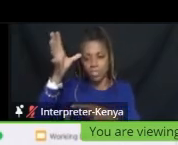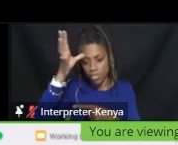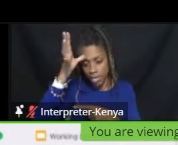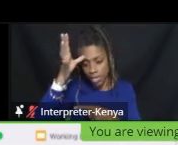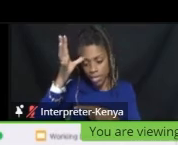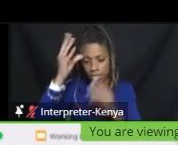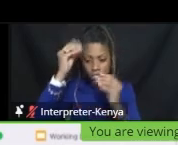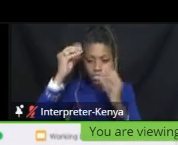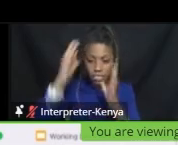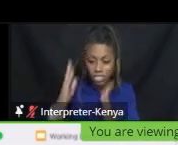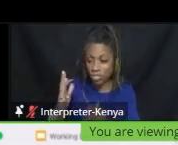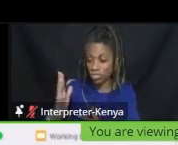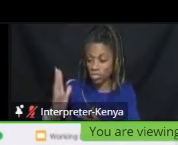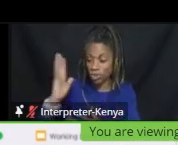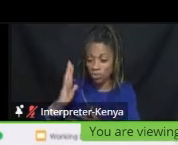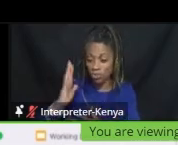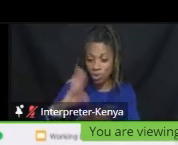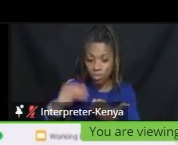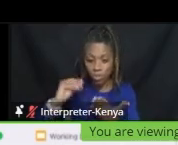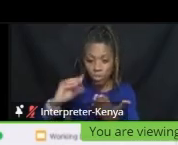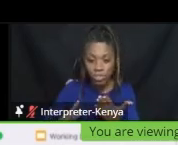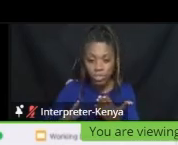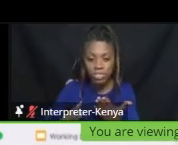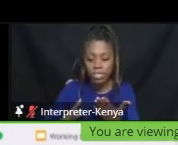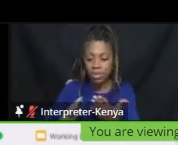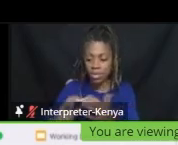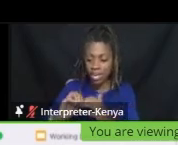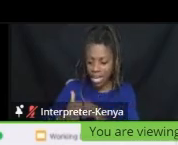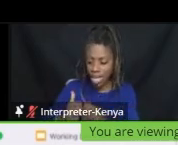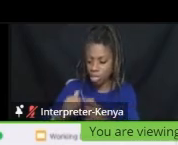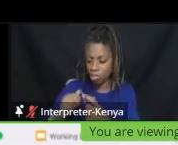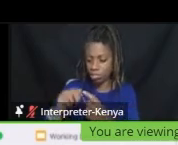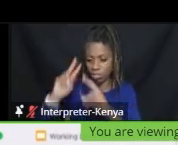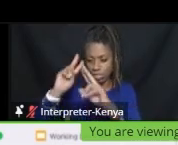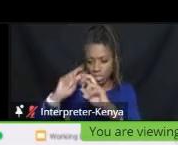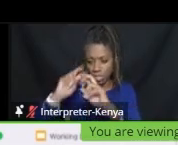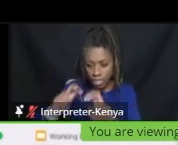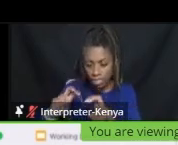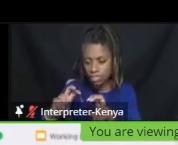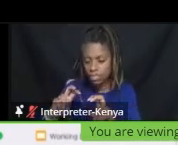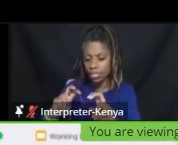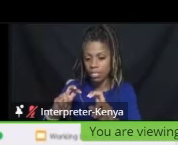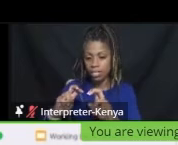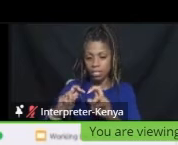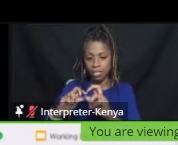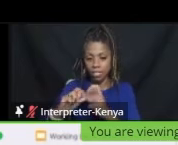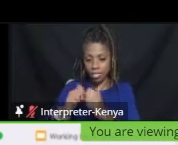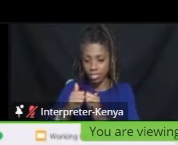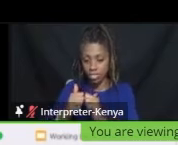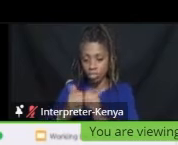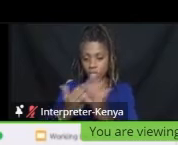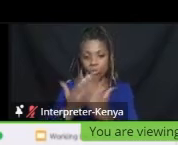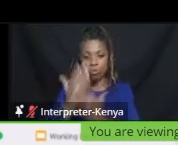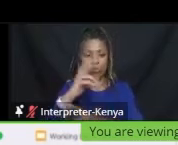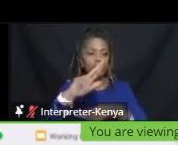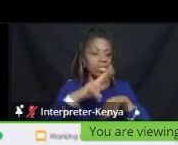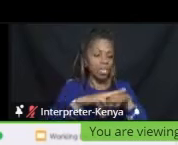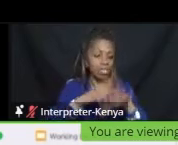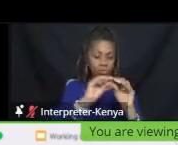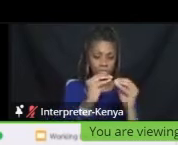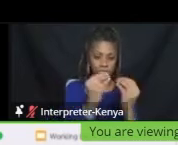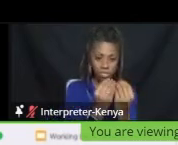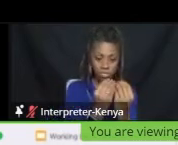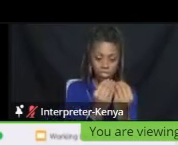to assess these contests using national standards from our national organization, as well as the Kentucky standards that